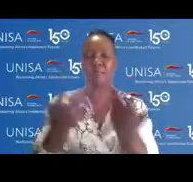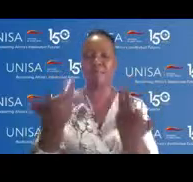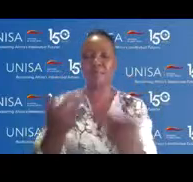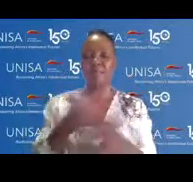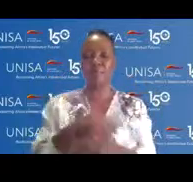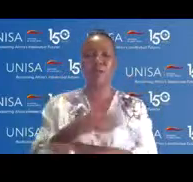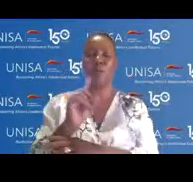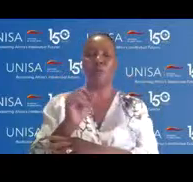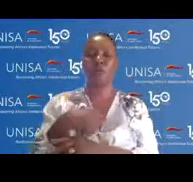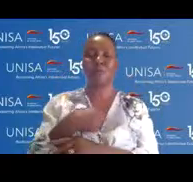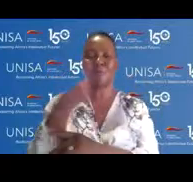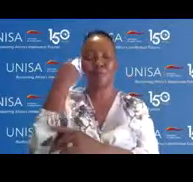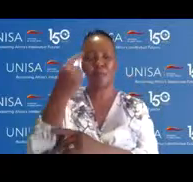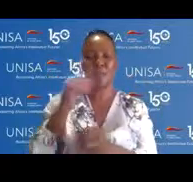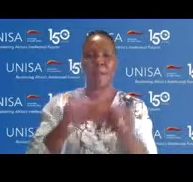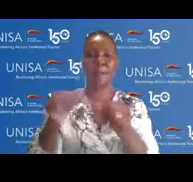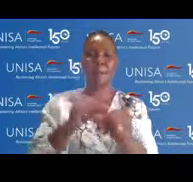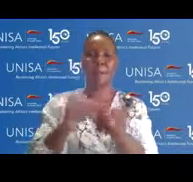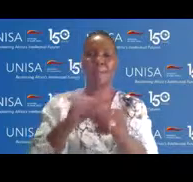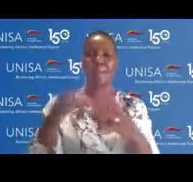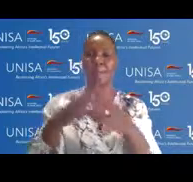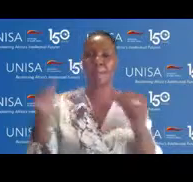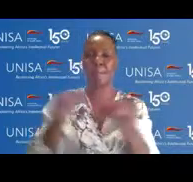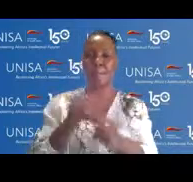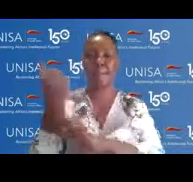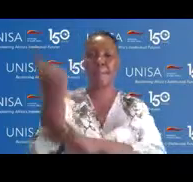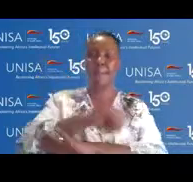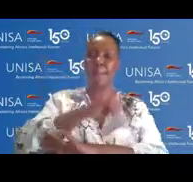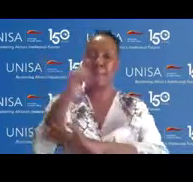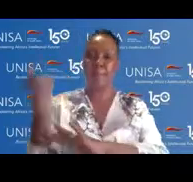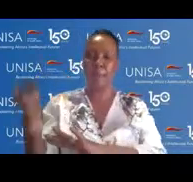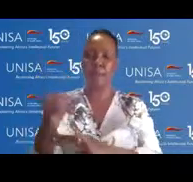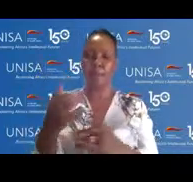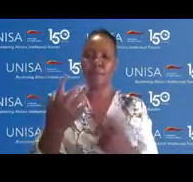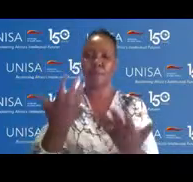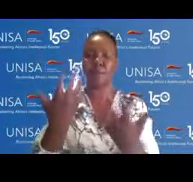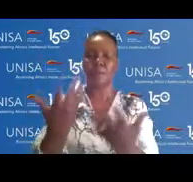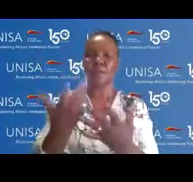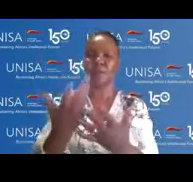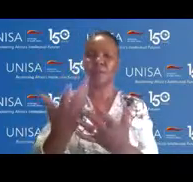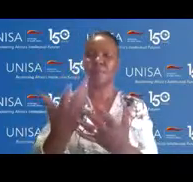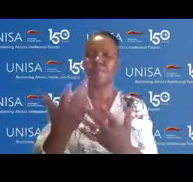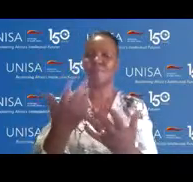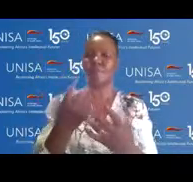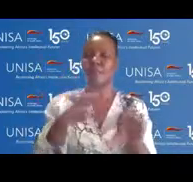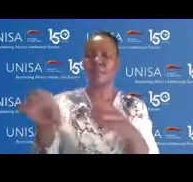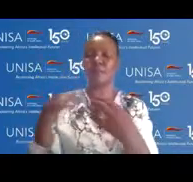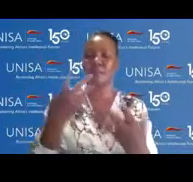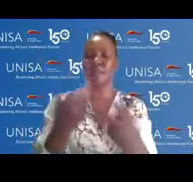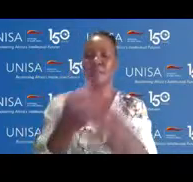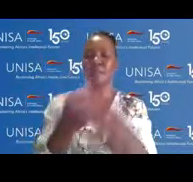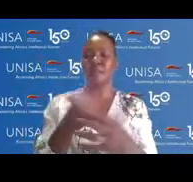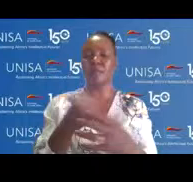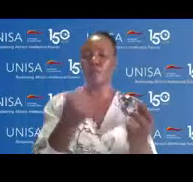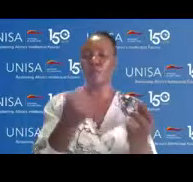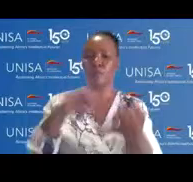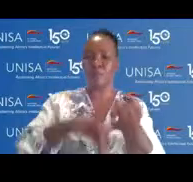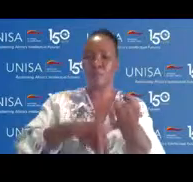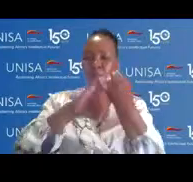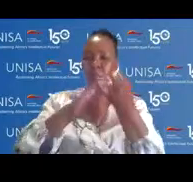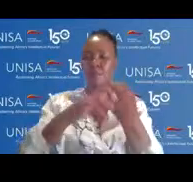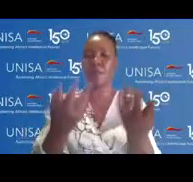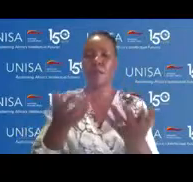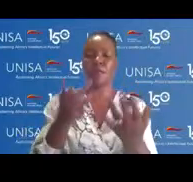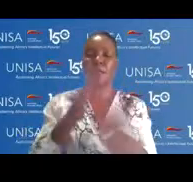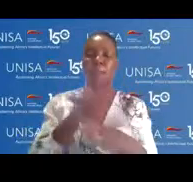complete daily email with full posts. So we can even do the subjects as well. But this just makes sure you